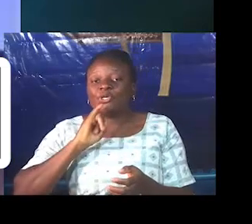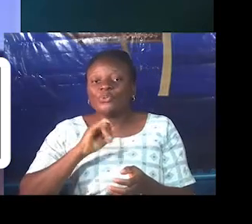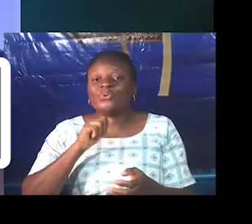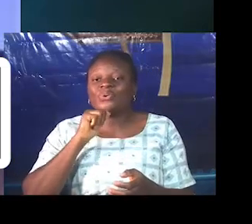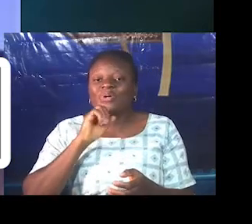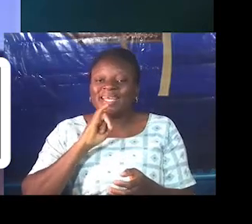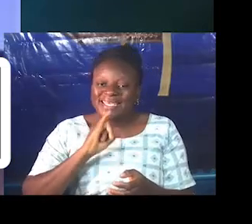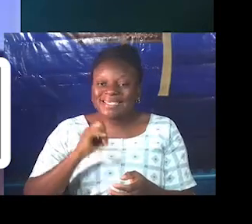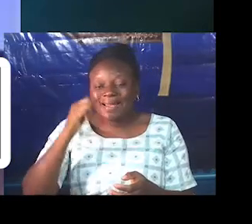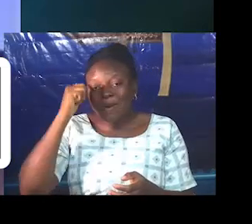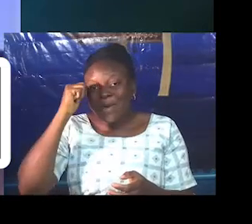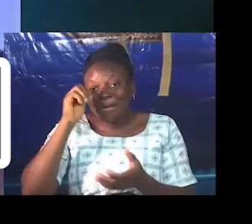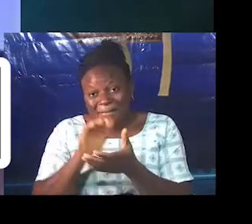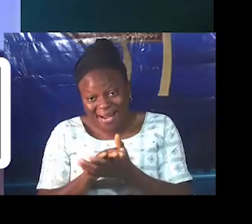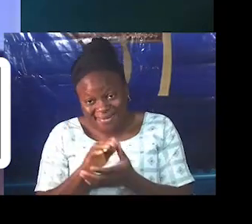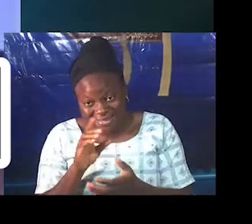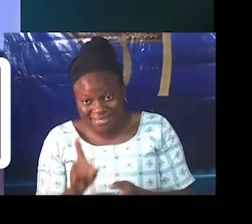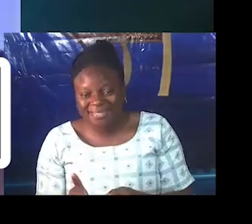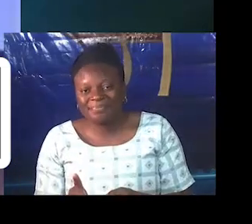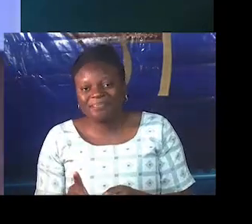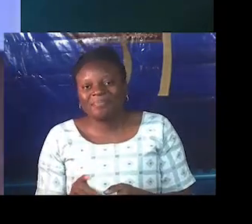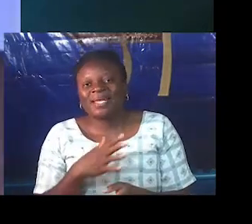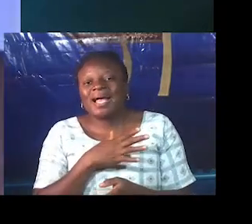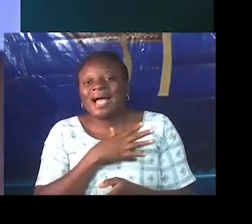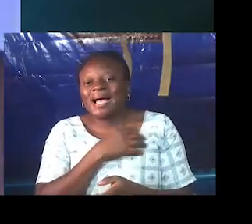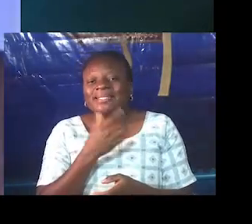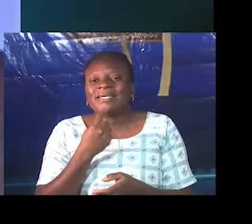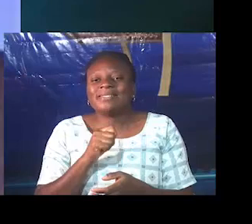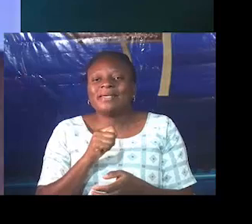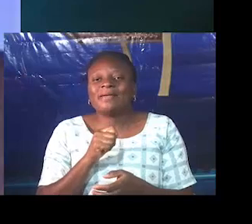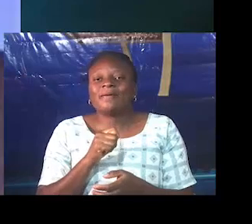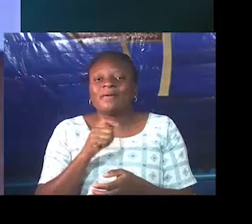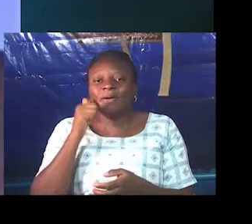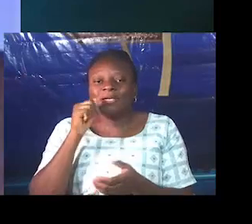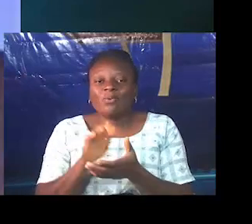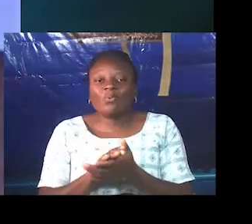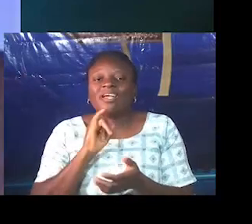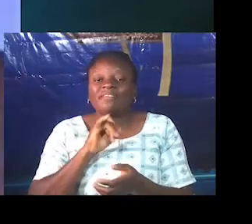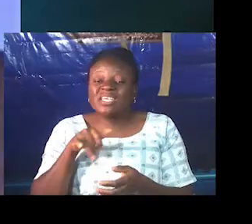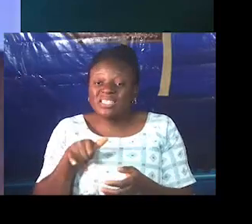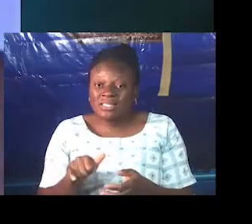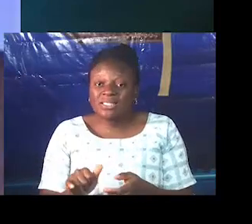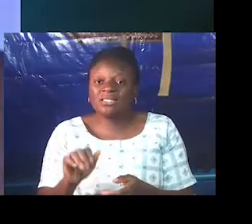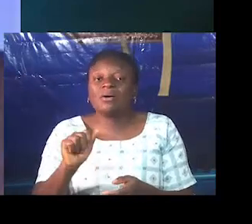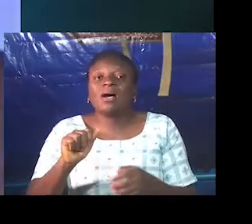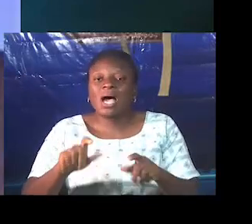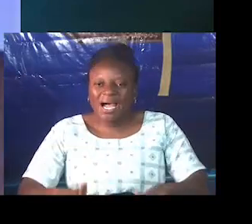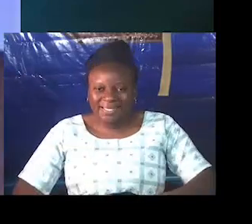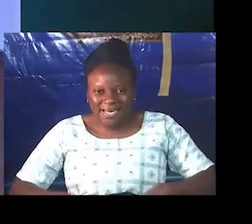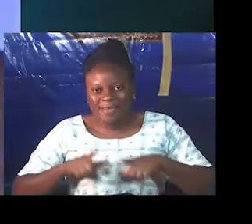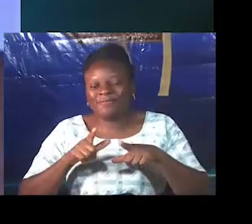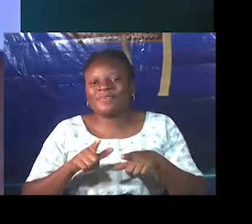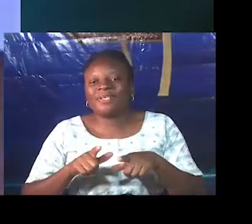pray about that. Put it aside completely, because it is not biblical. It is